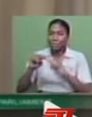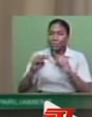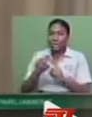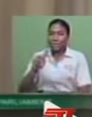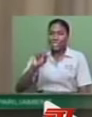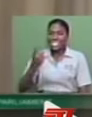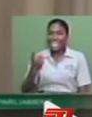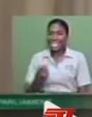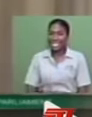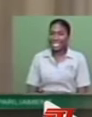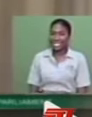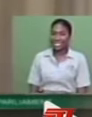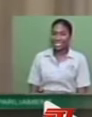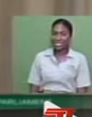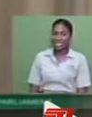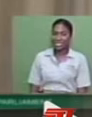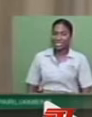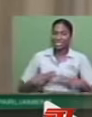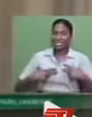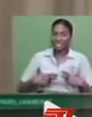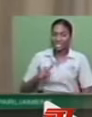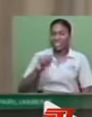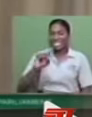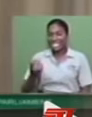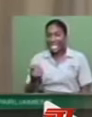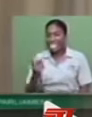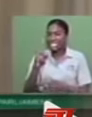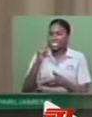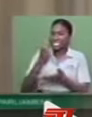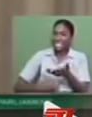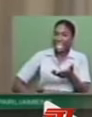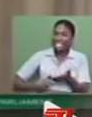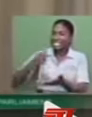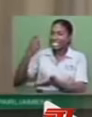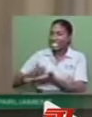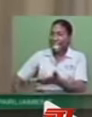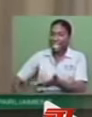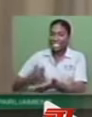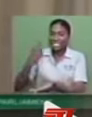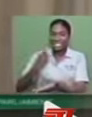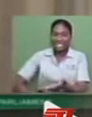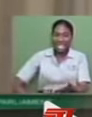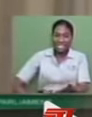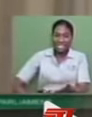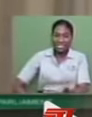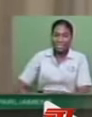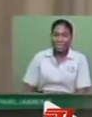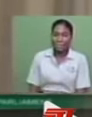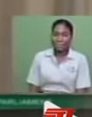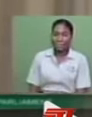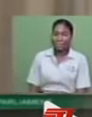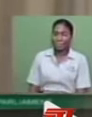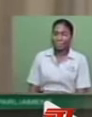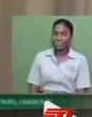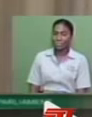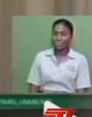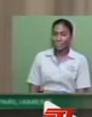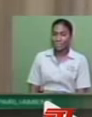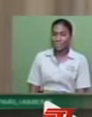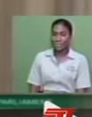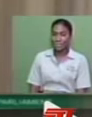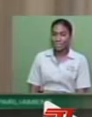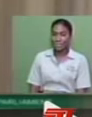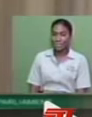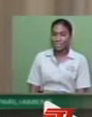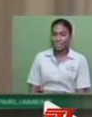those taxes the minister has been bringing on, the tax revenue has fallen over the time. We